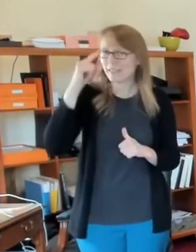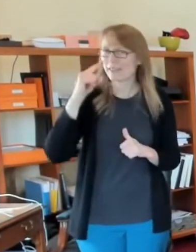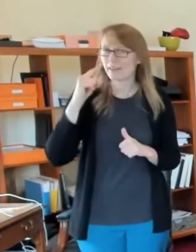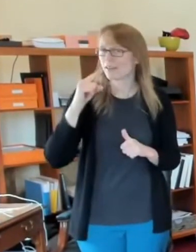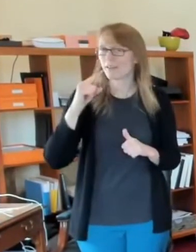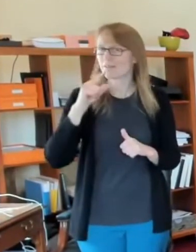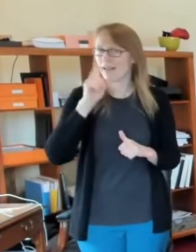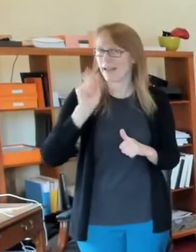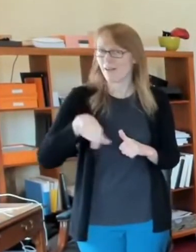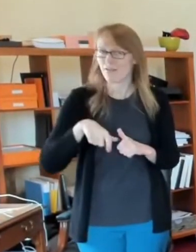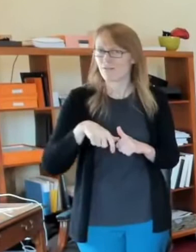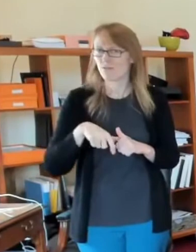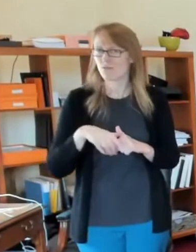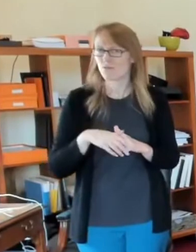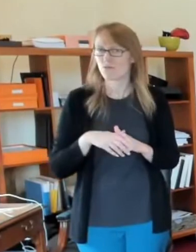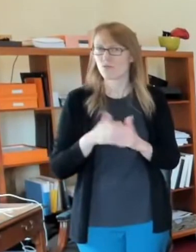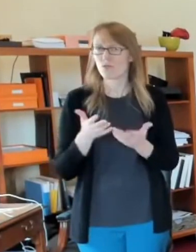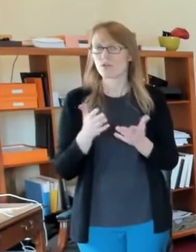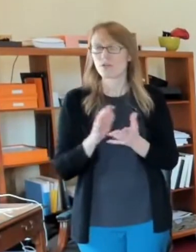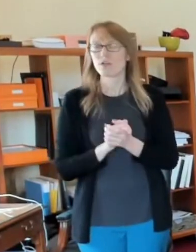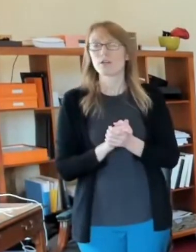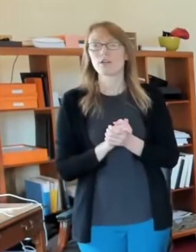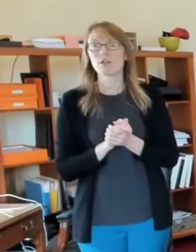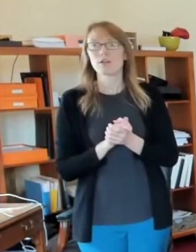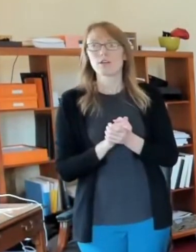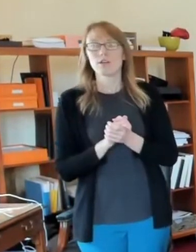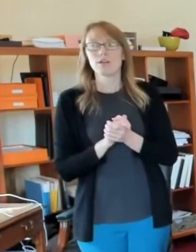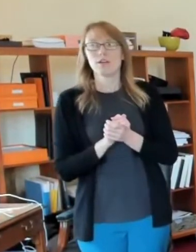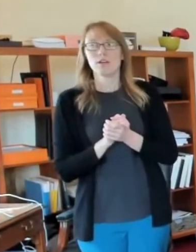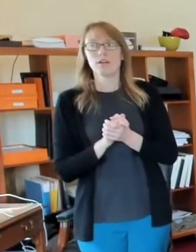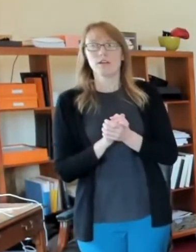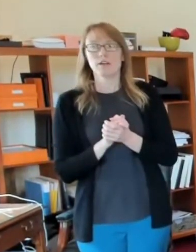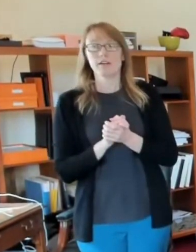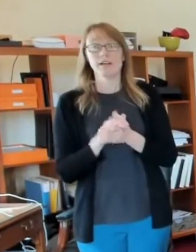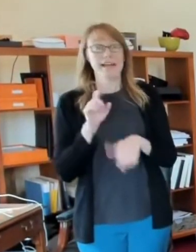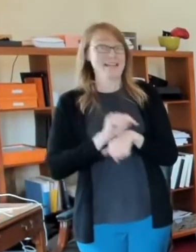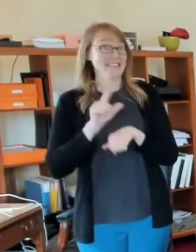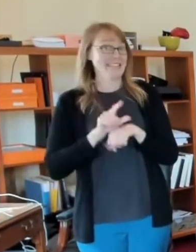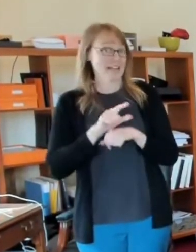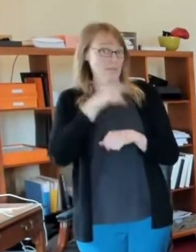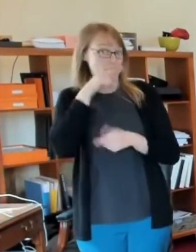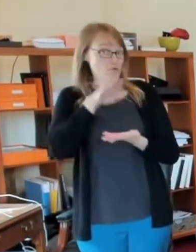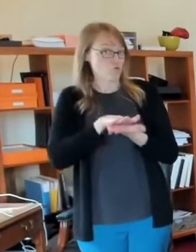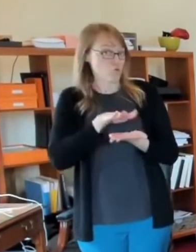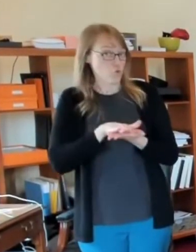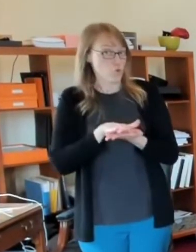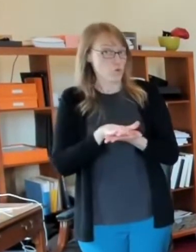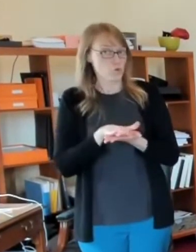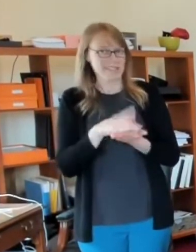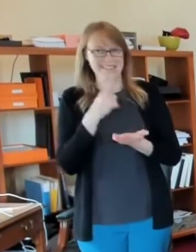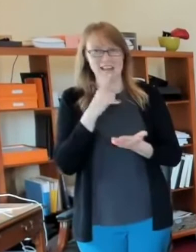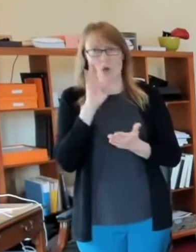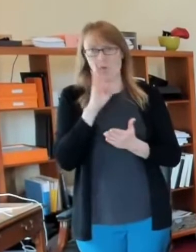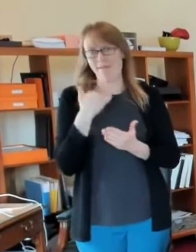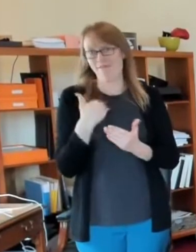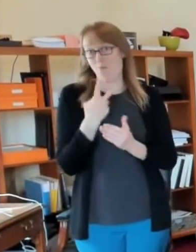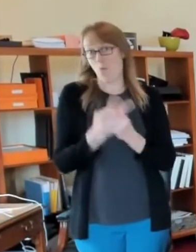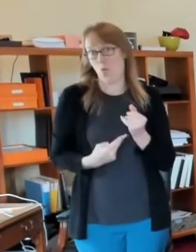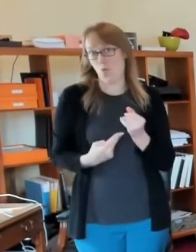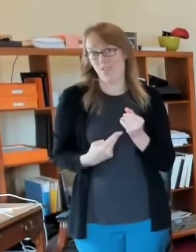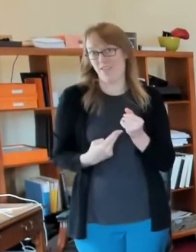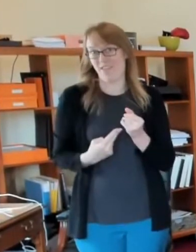SLPS announced yesterday or the day before that there would be a combination of in-person and